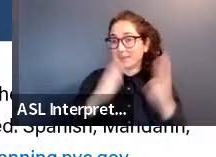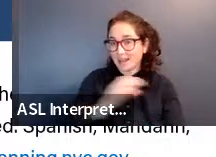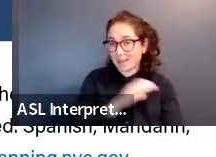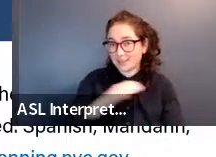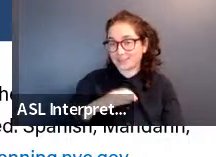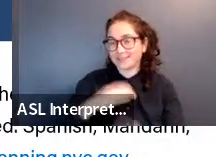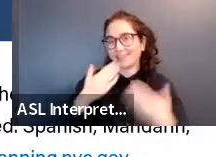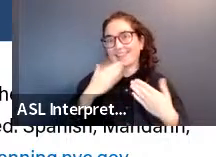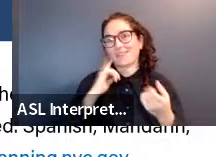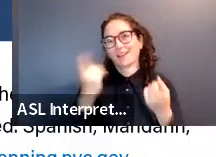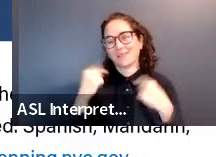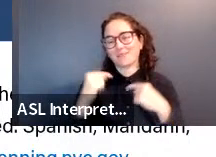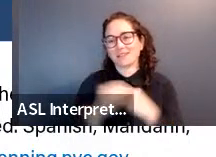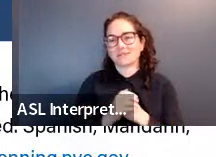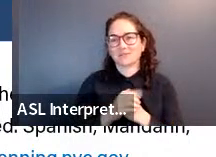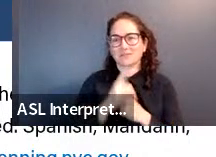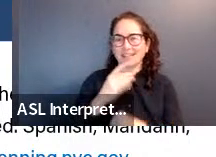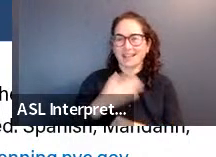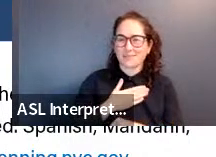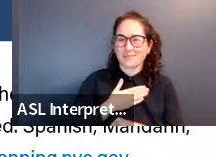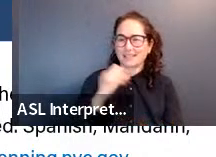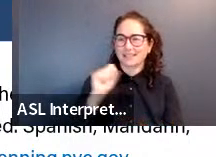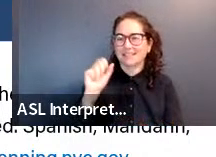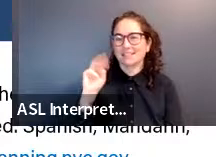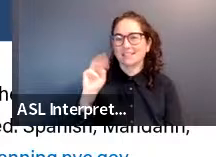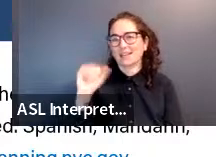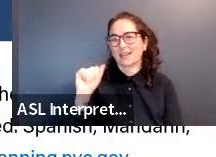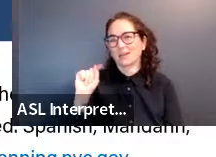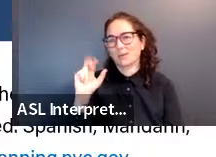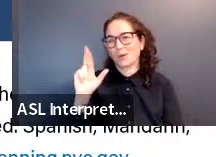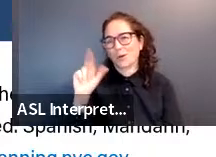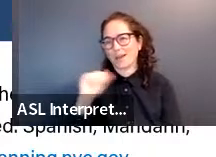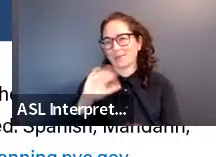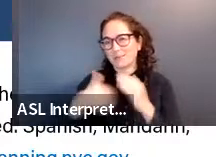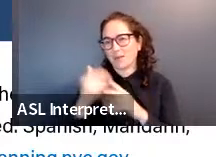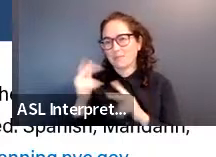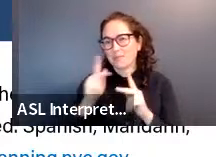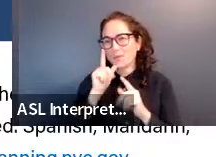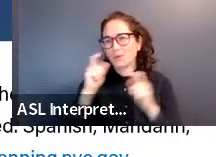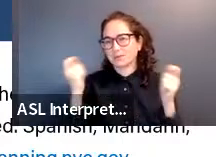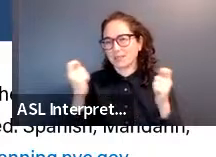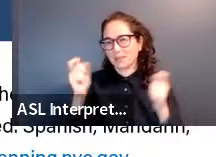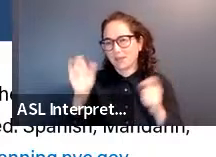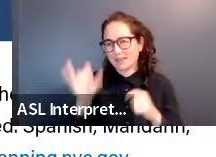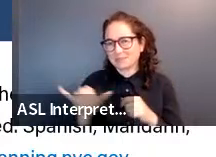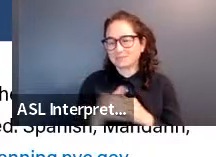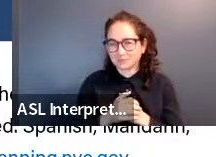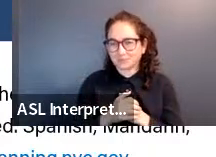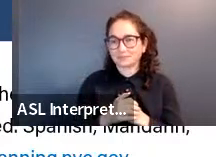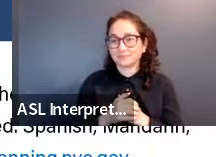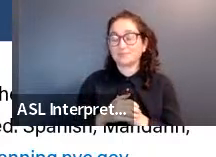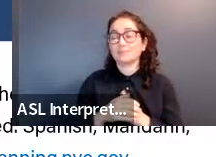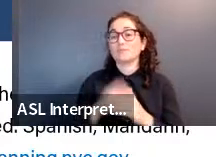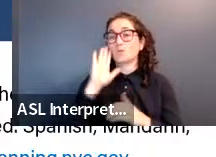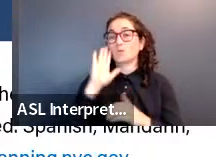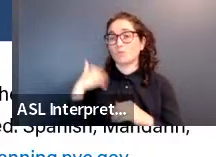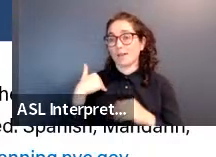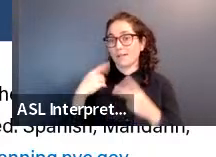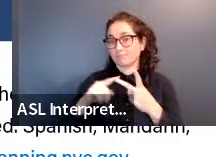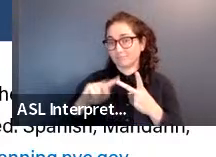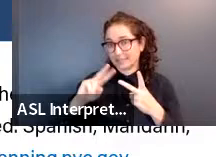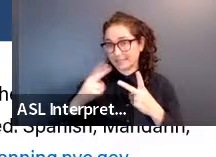us. Happy Simchat Torah to all who celebrate it. We intend to have a second public information